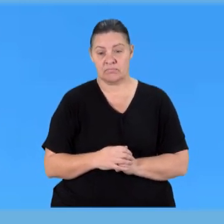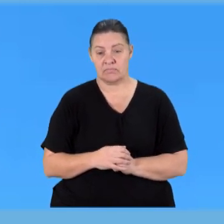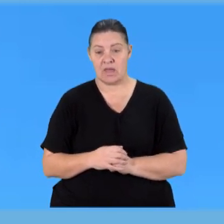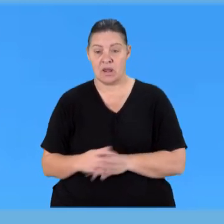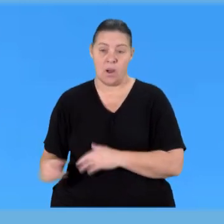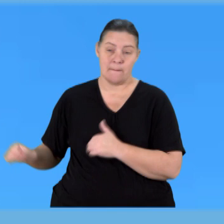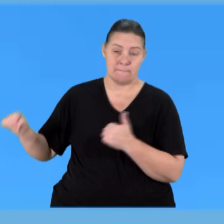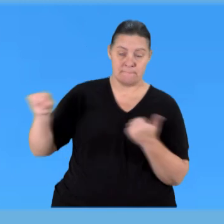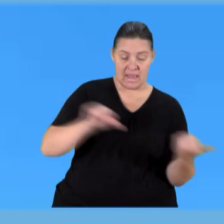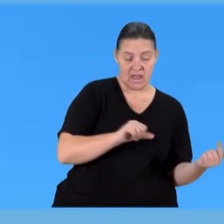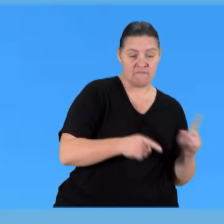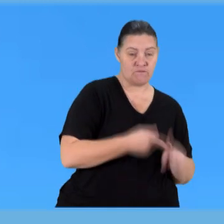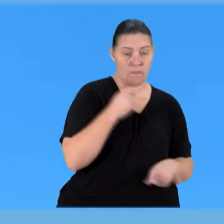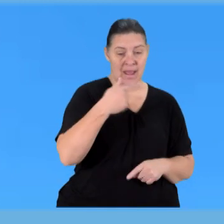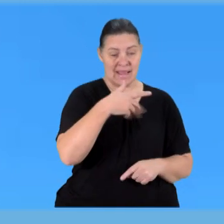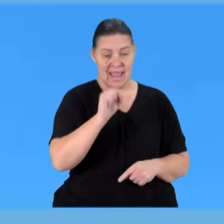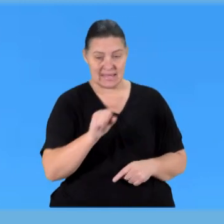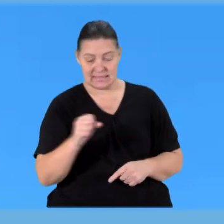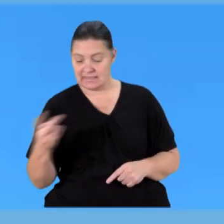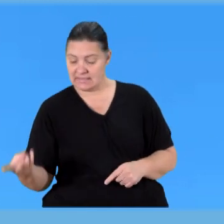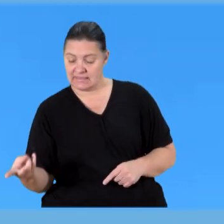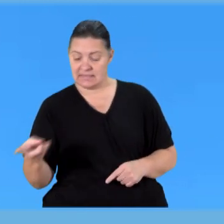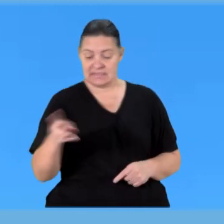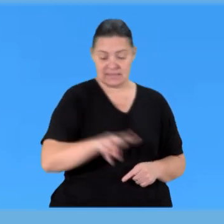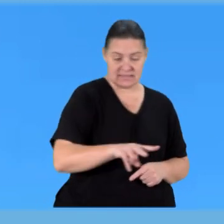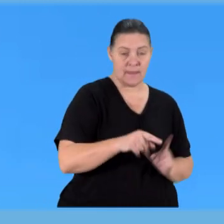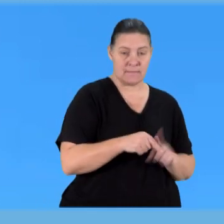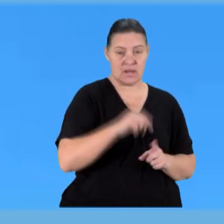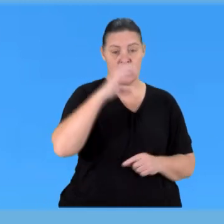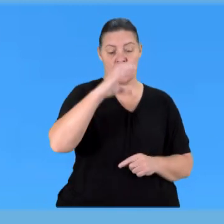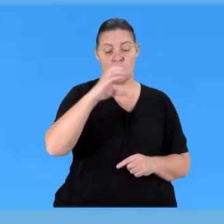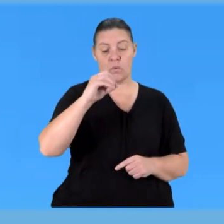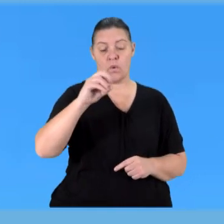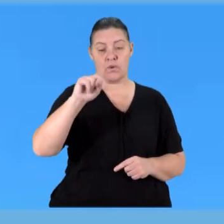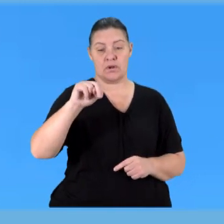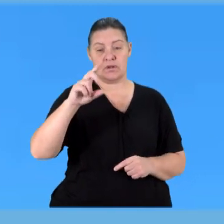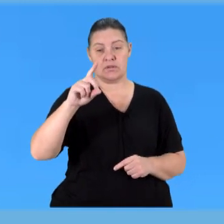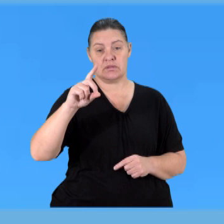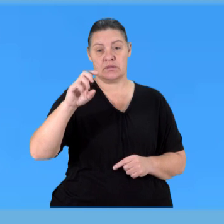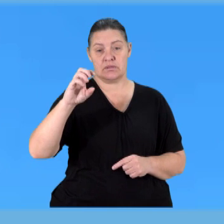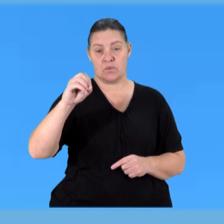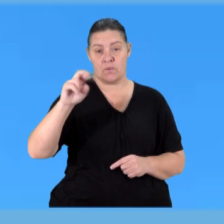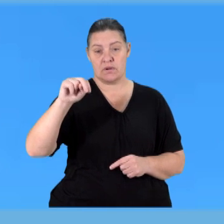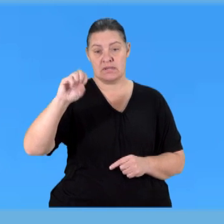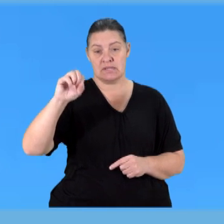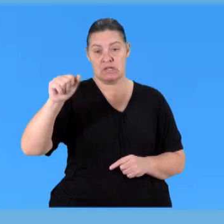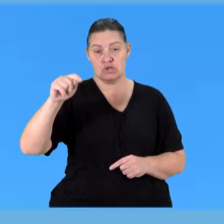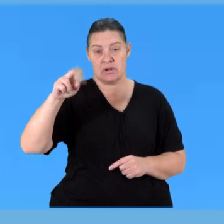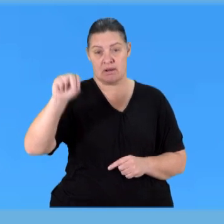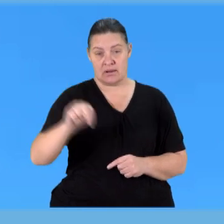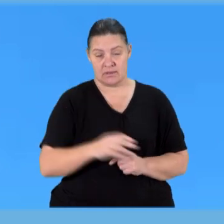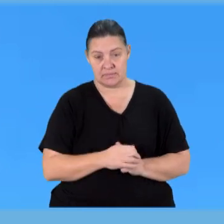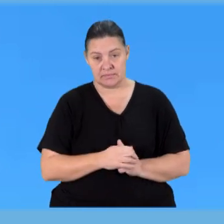Now going backwards from gas into a liquid, we know that this is condensation.